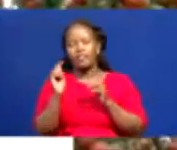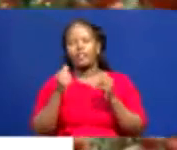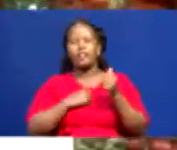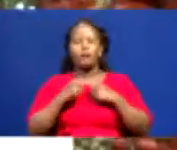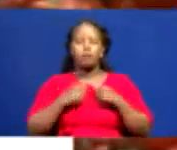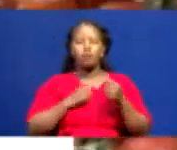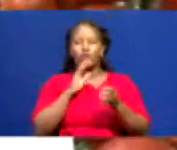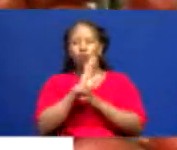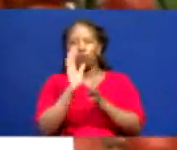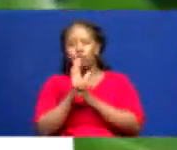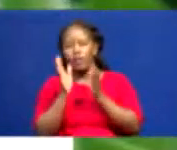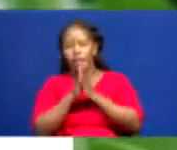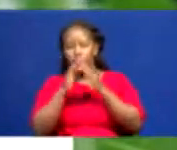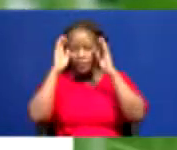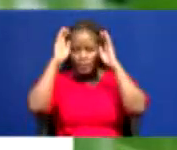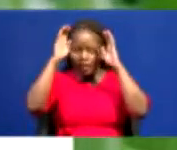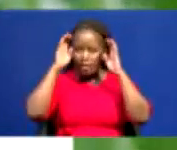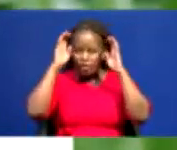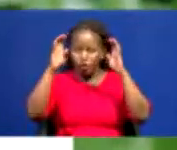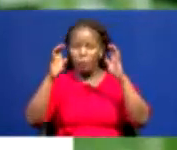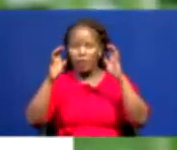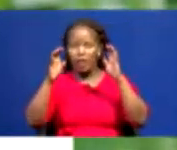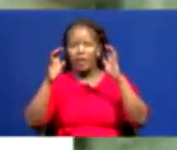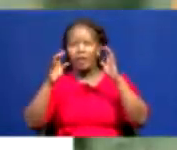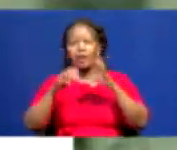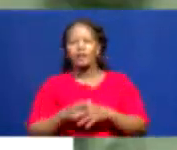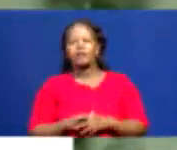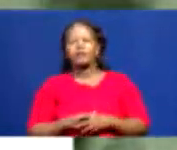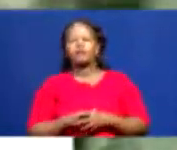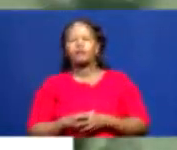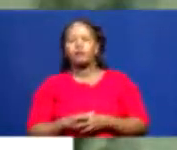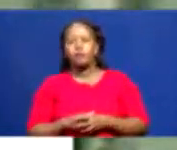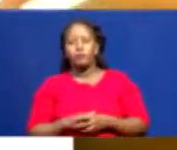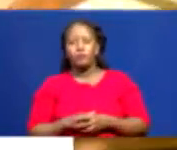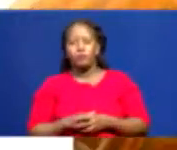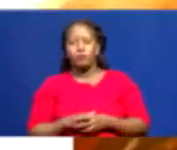Burundi. O'Brien Kimat for Lunchtime, Business News.